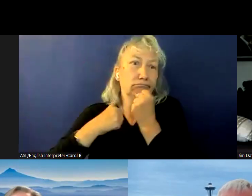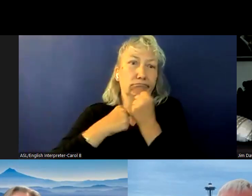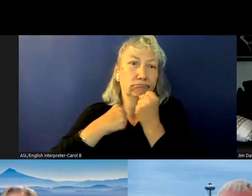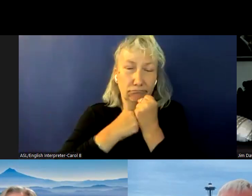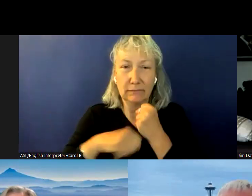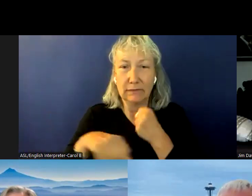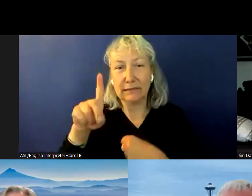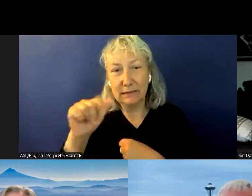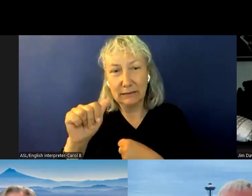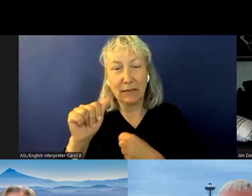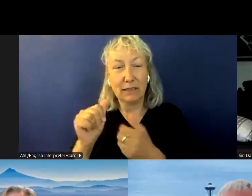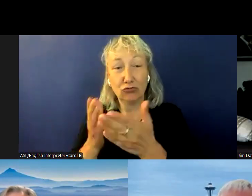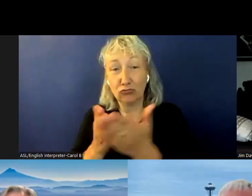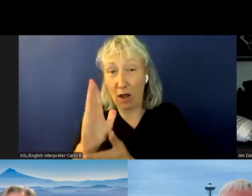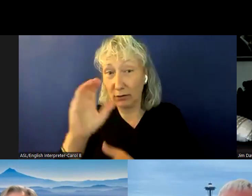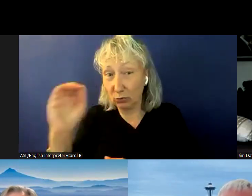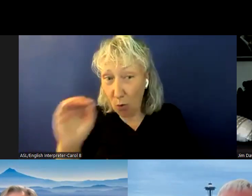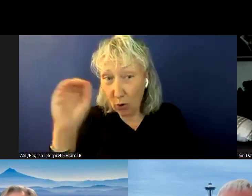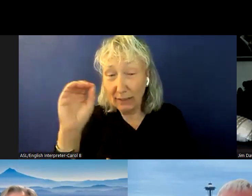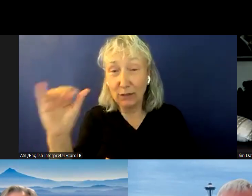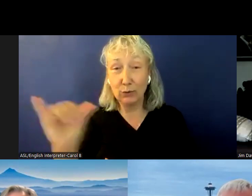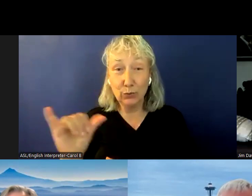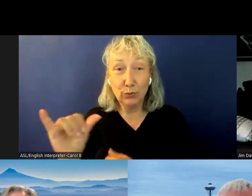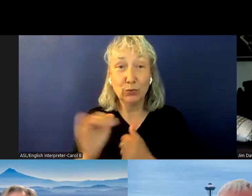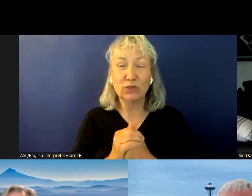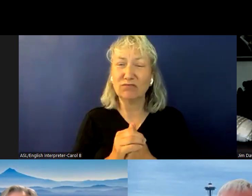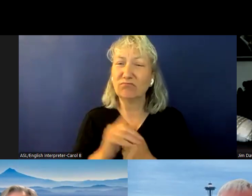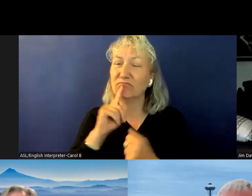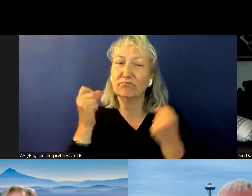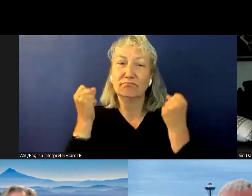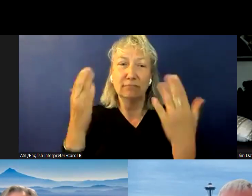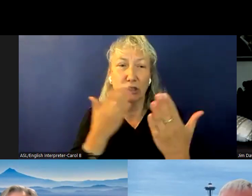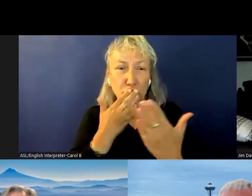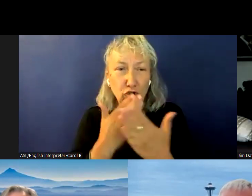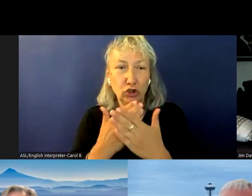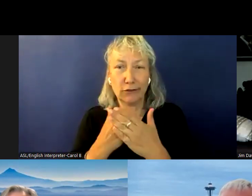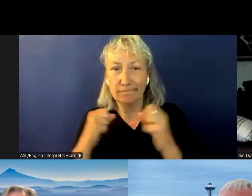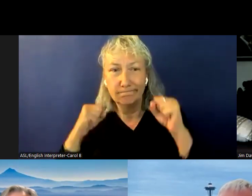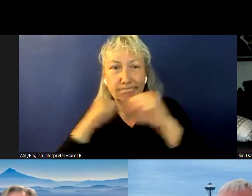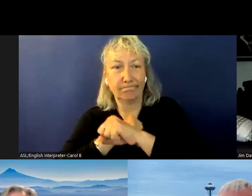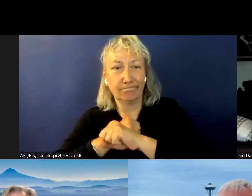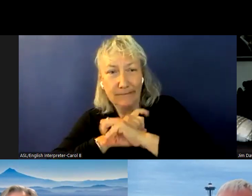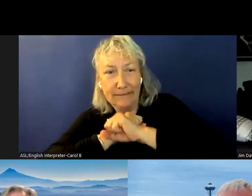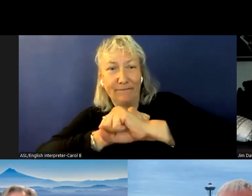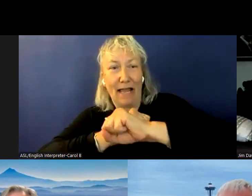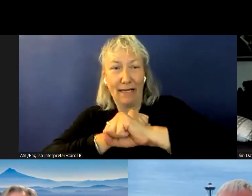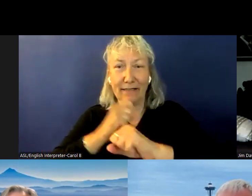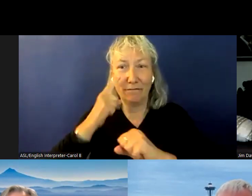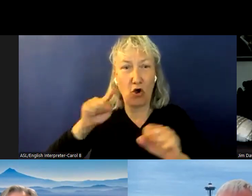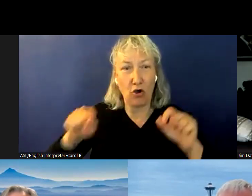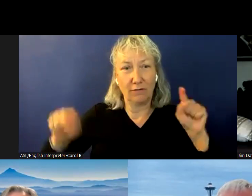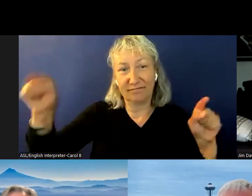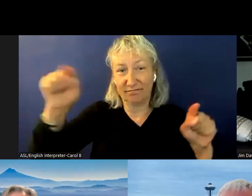Rights Oregon and the great defending they do and work they do. We so very much appreciate